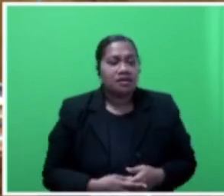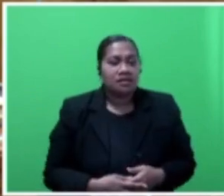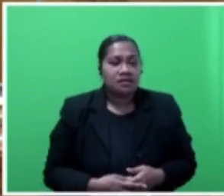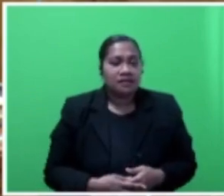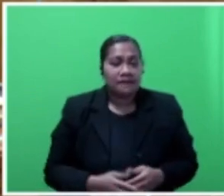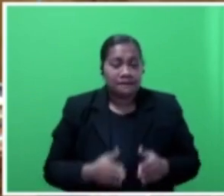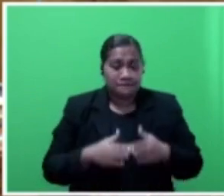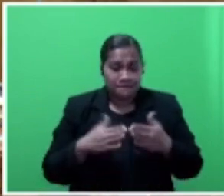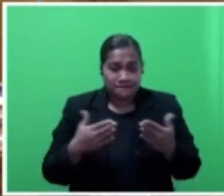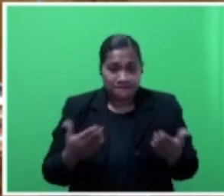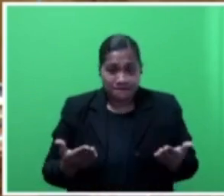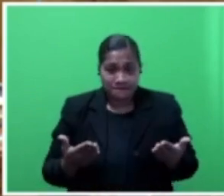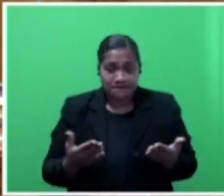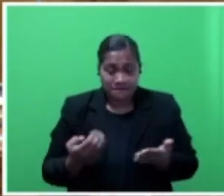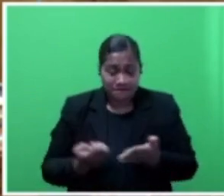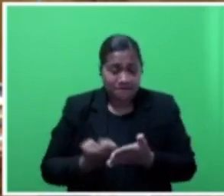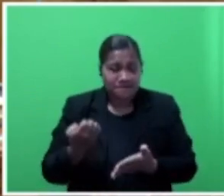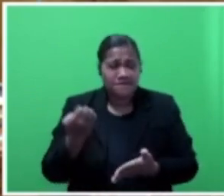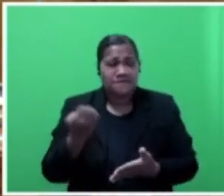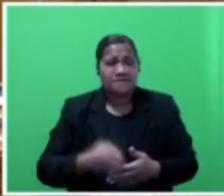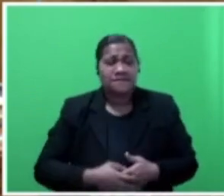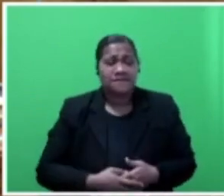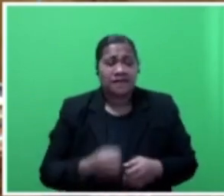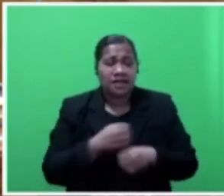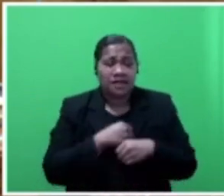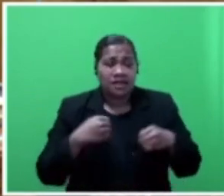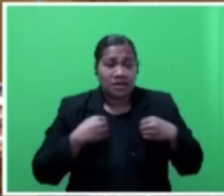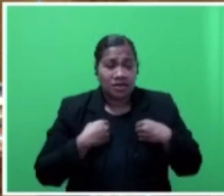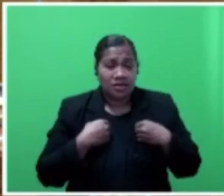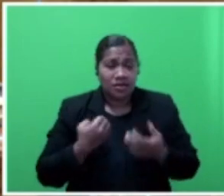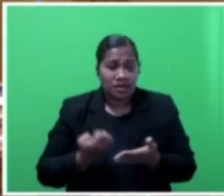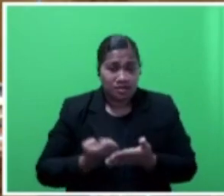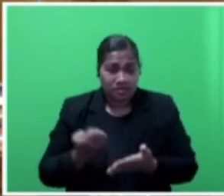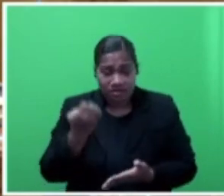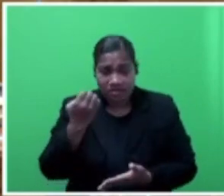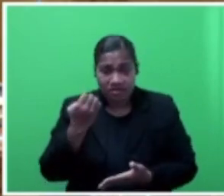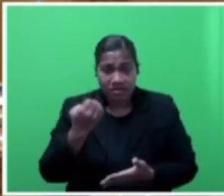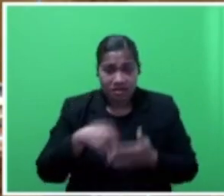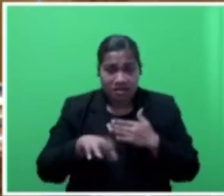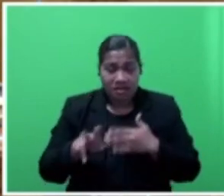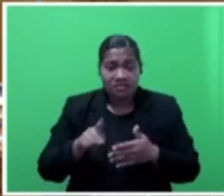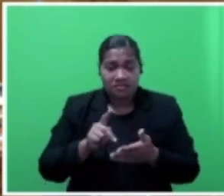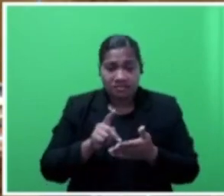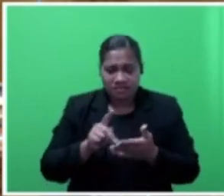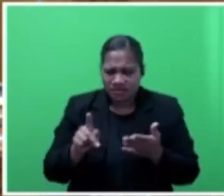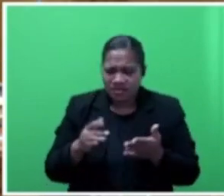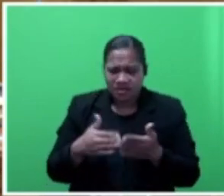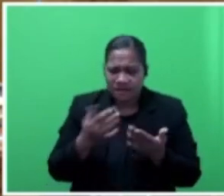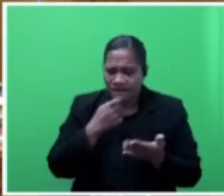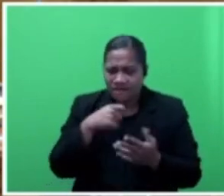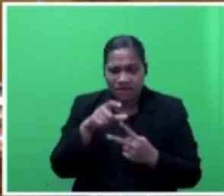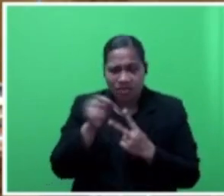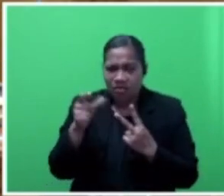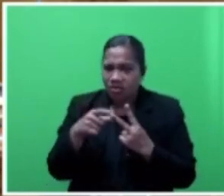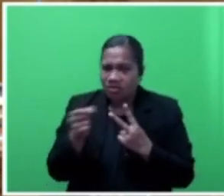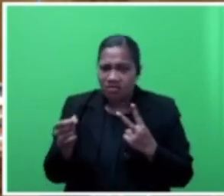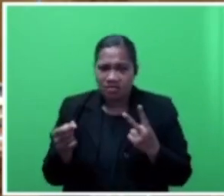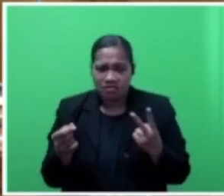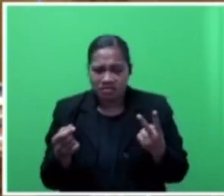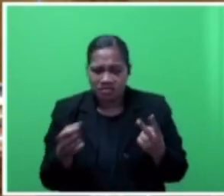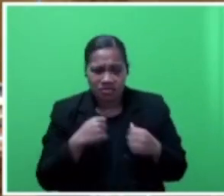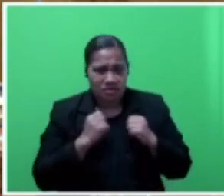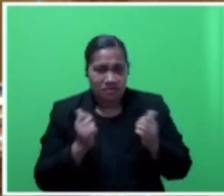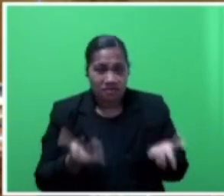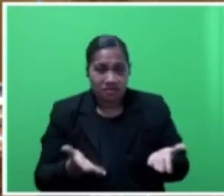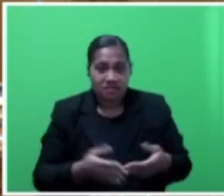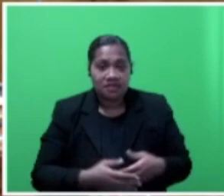if I may turn into that now, sir, our economy is in a precarious position with very few options available. The risk and uncertainties